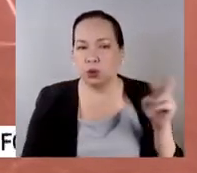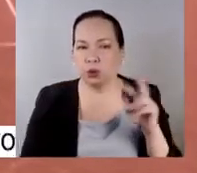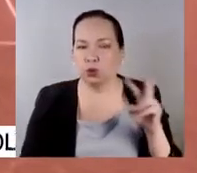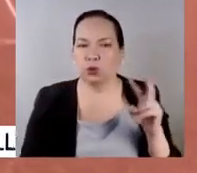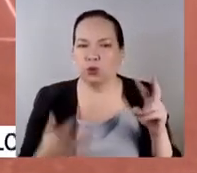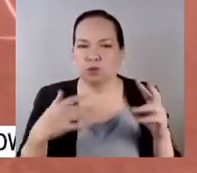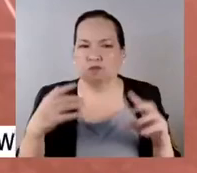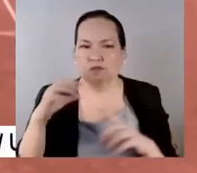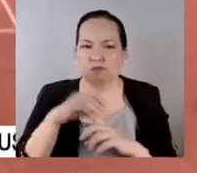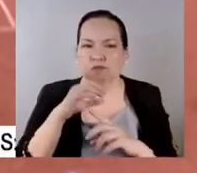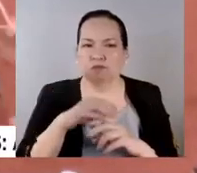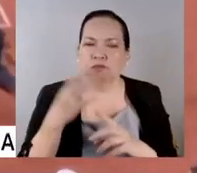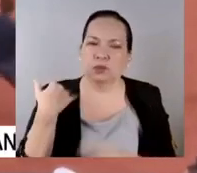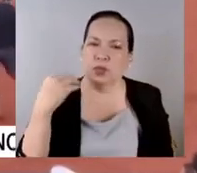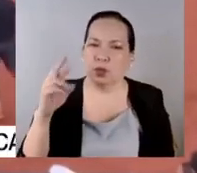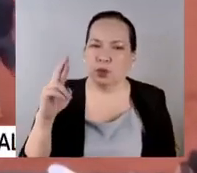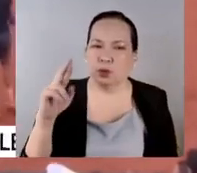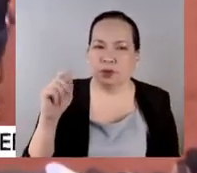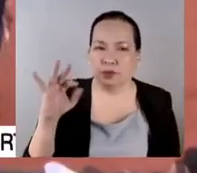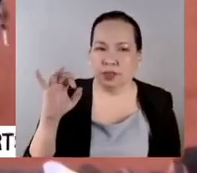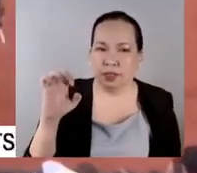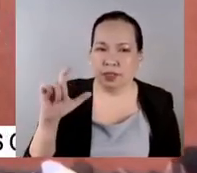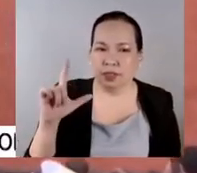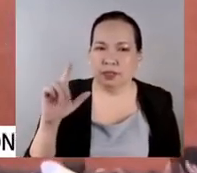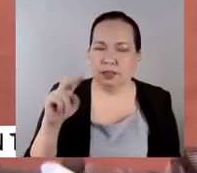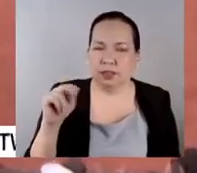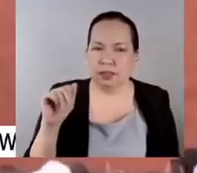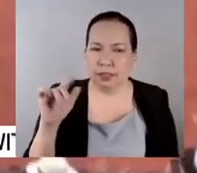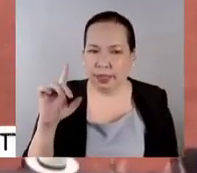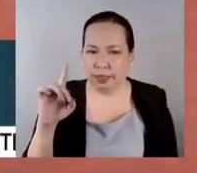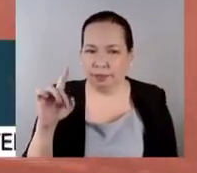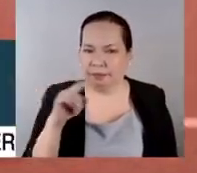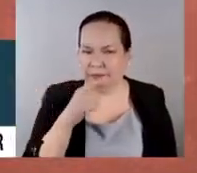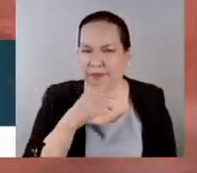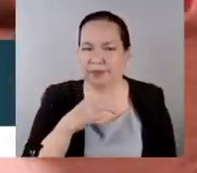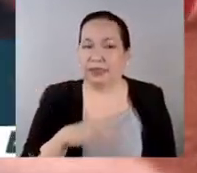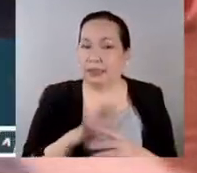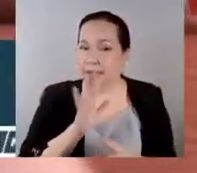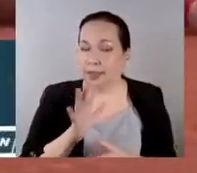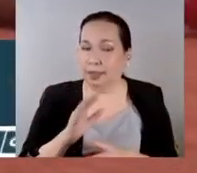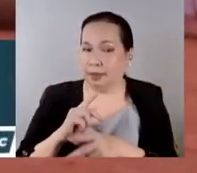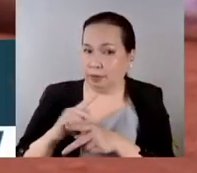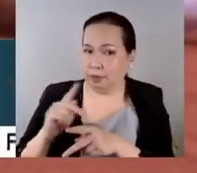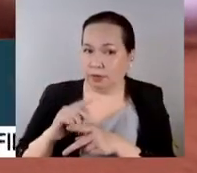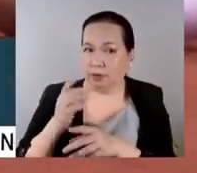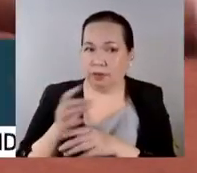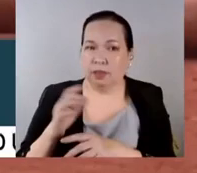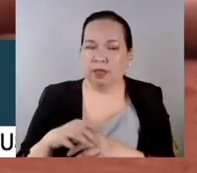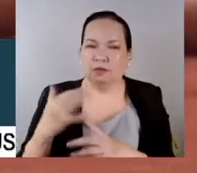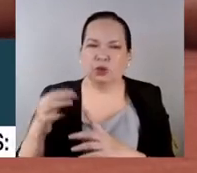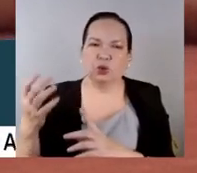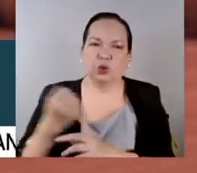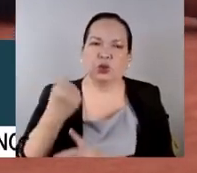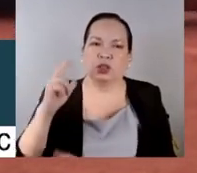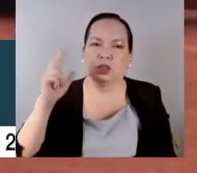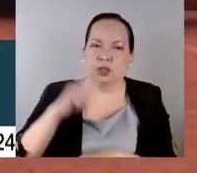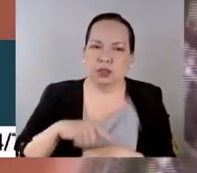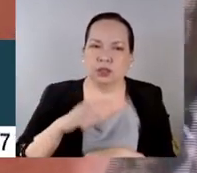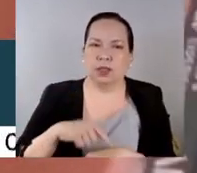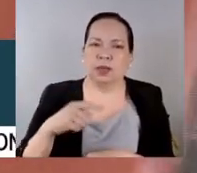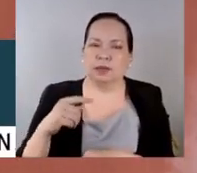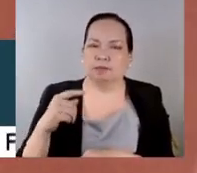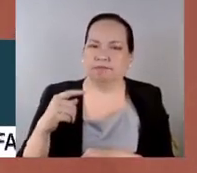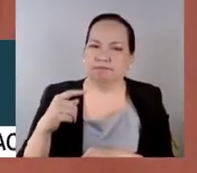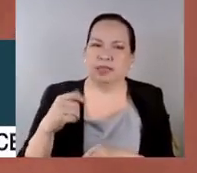career-long rival Rafael Nadal. For his career, Djokovic has amassed 3 French Open crowns, 10 Australian Open